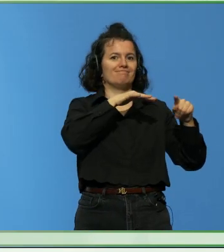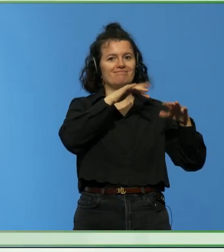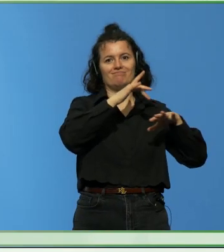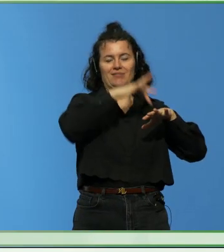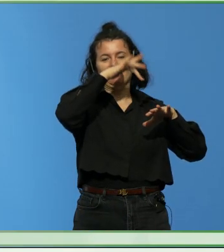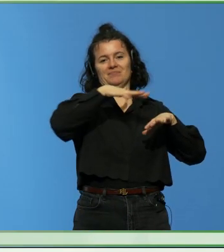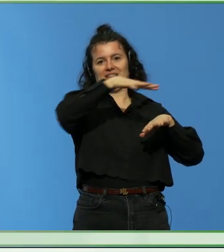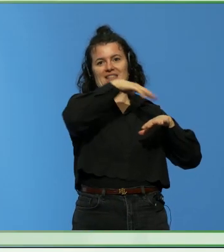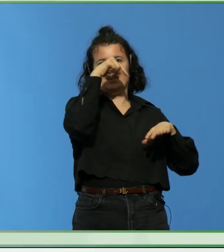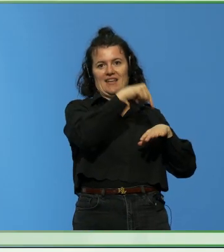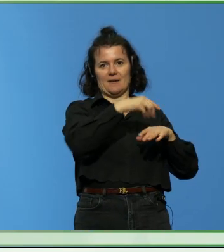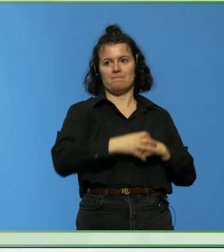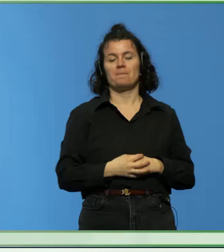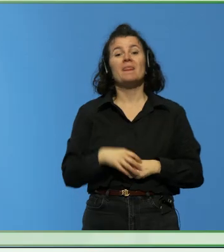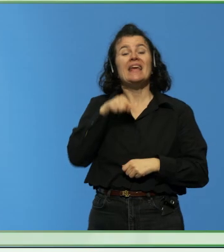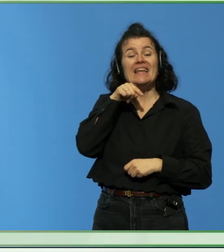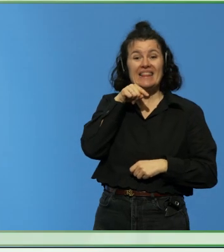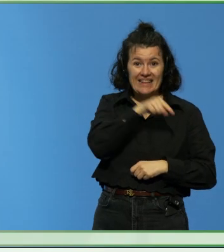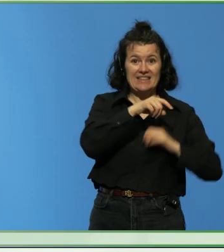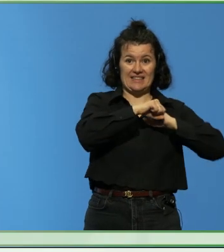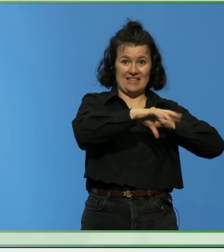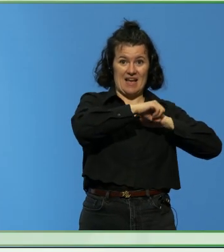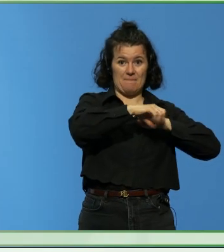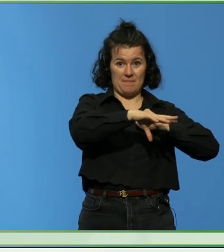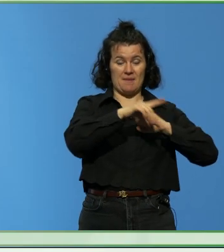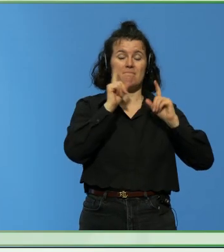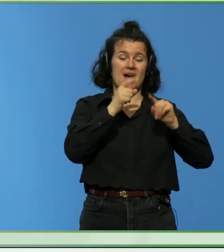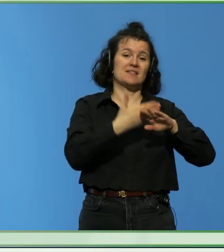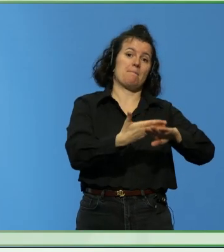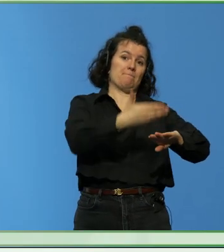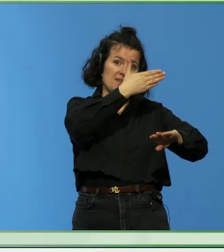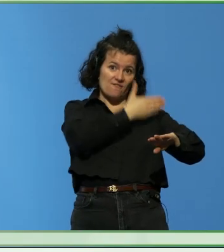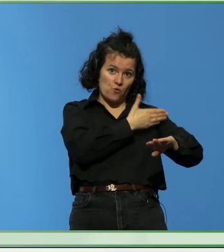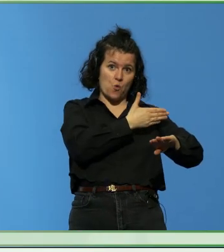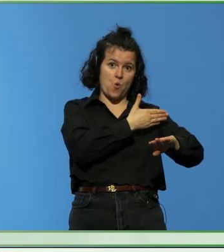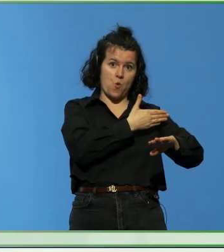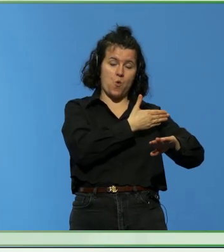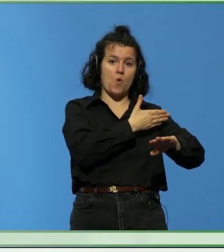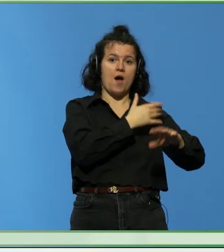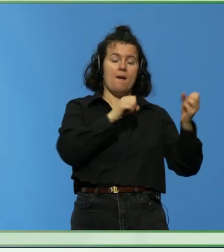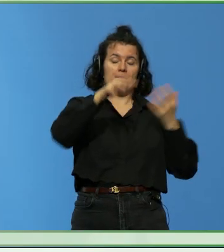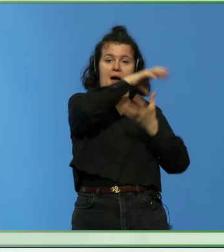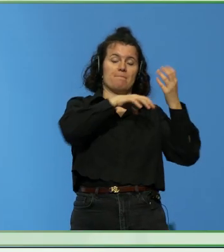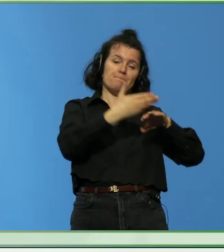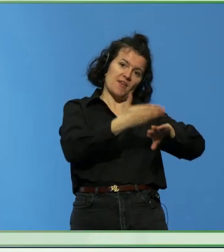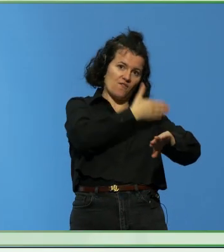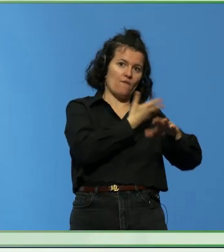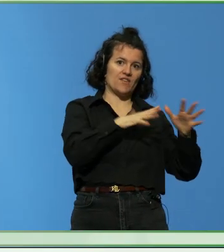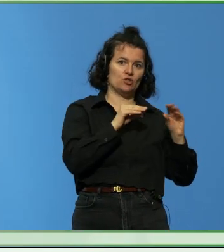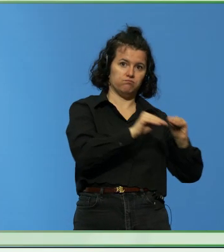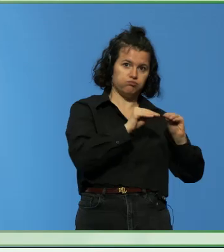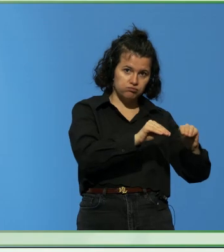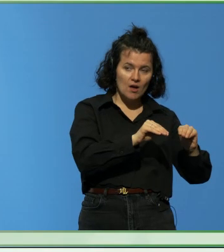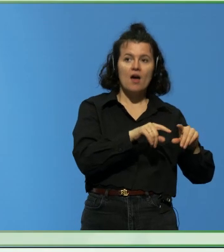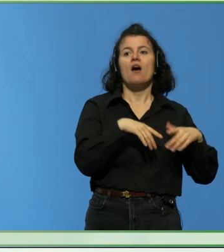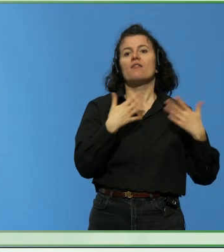be delivered before, during, and after an emergency so that the target behaviours are more likely to